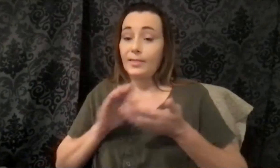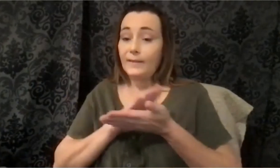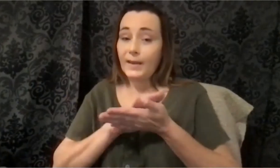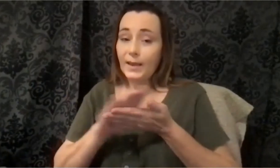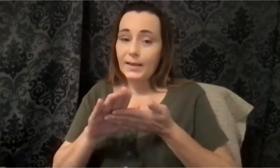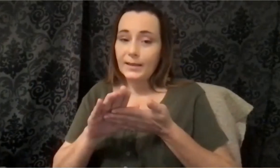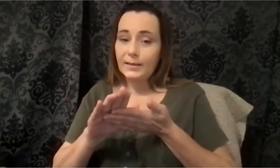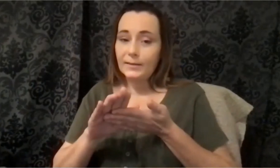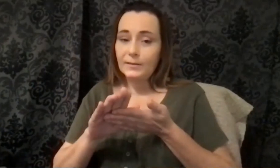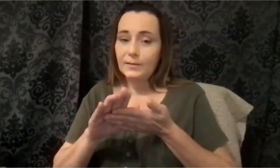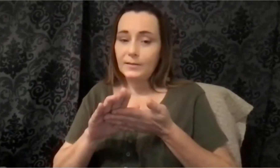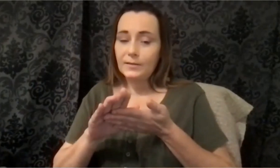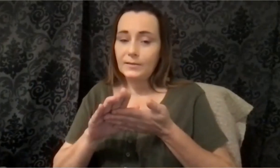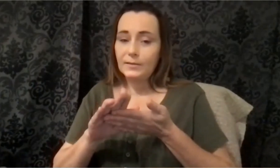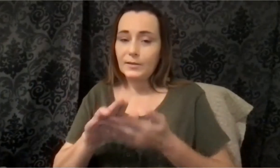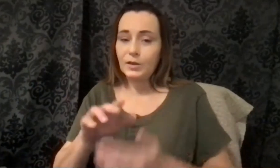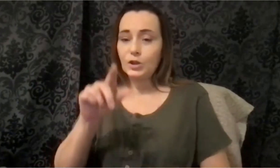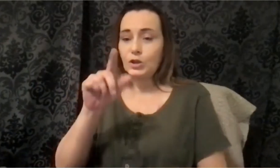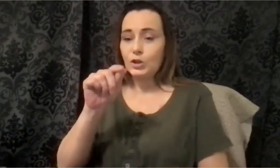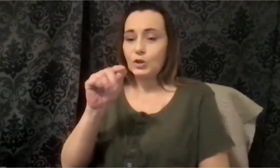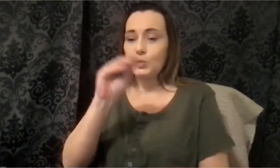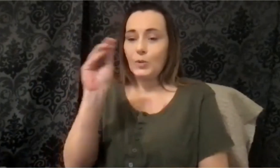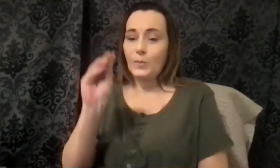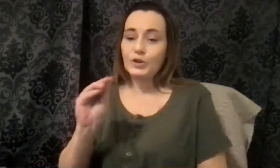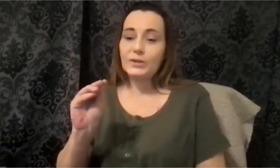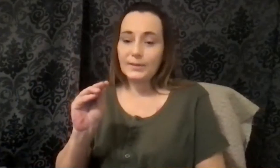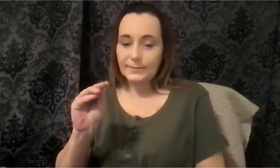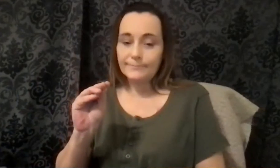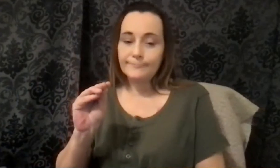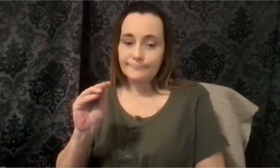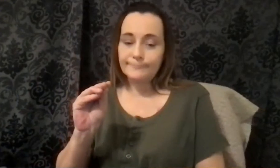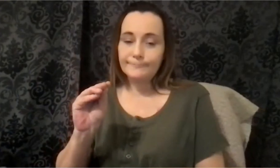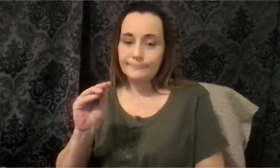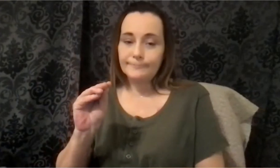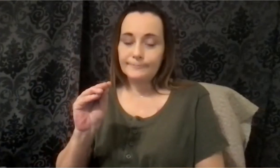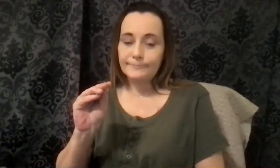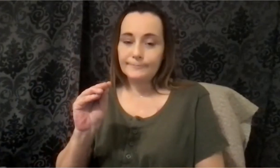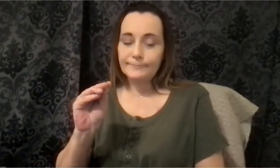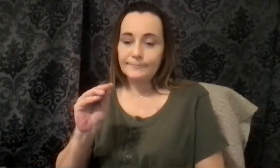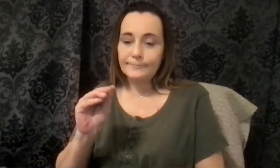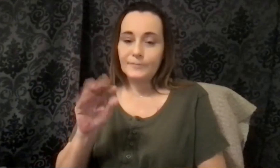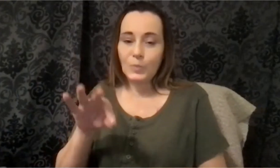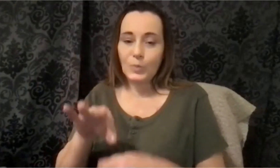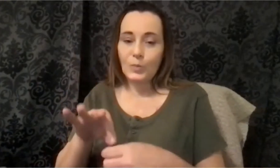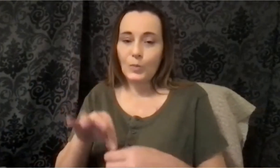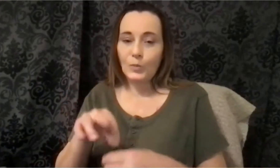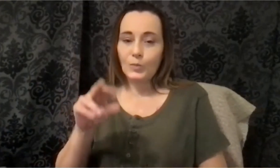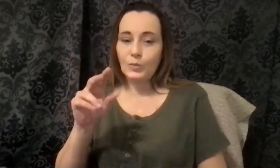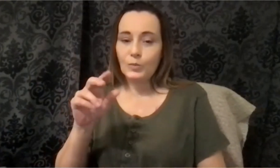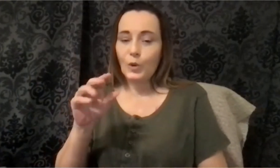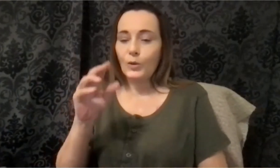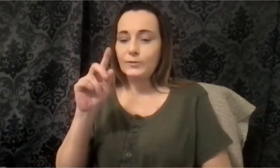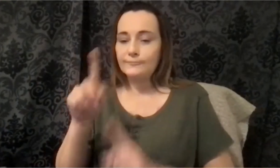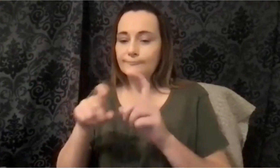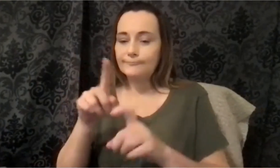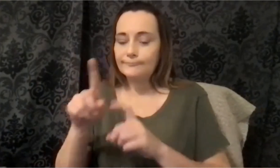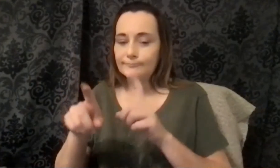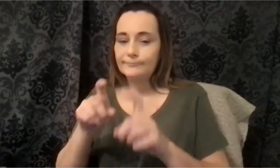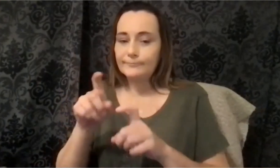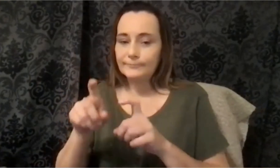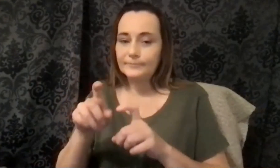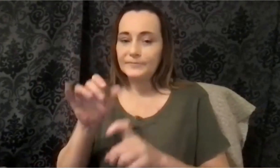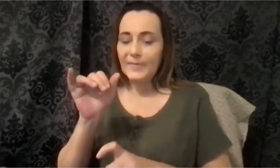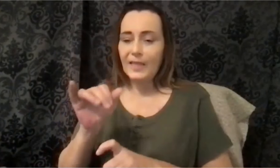an idea, got 20% of the voices. So that scored very high as